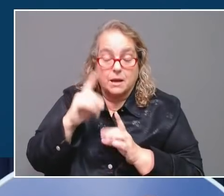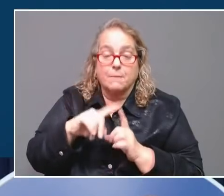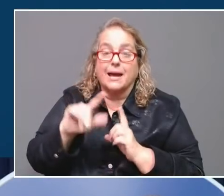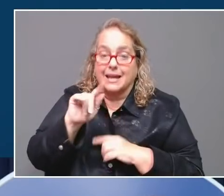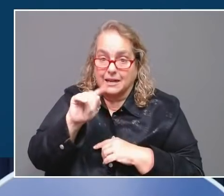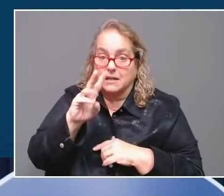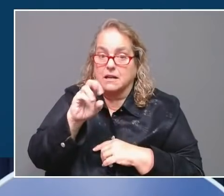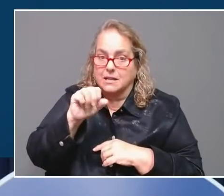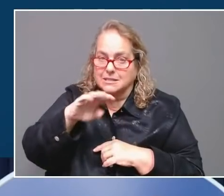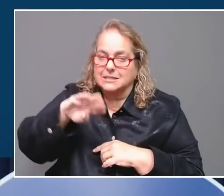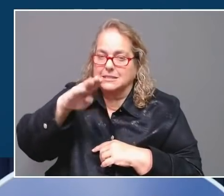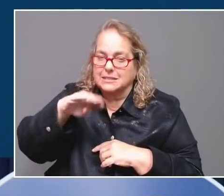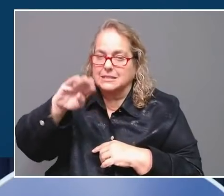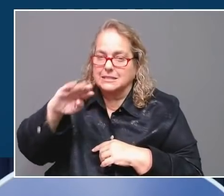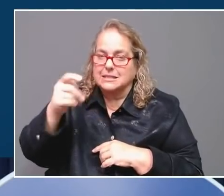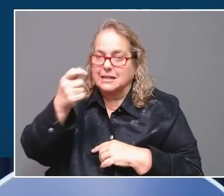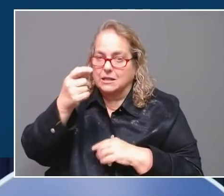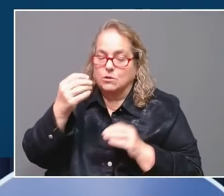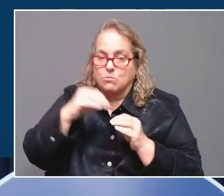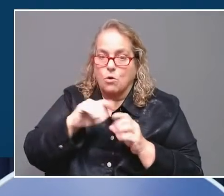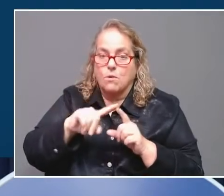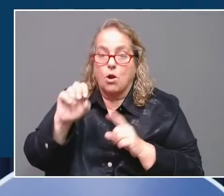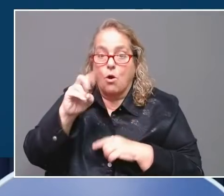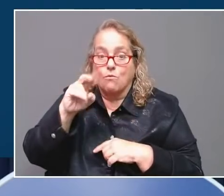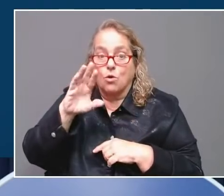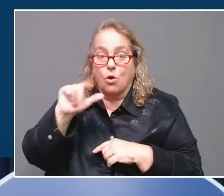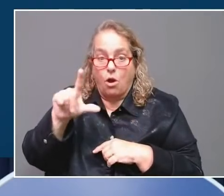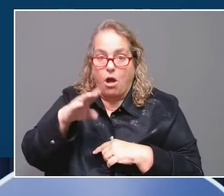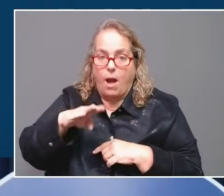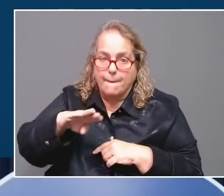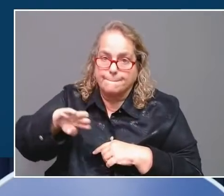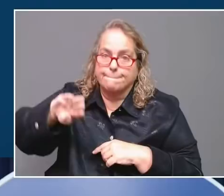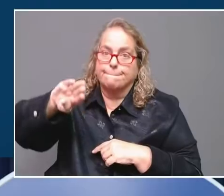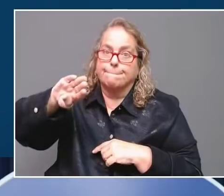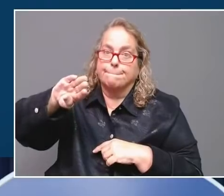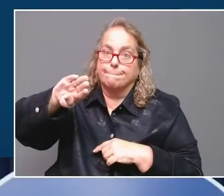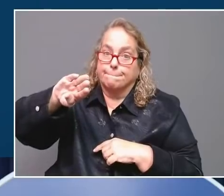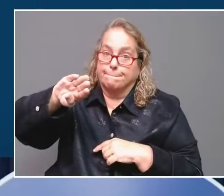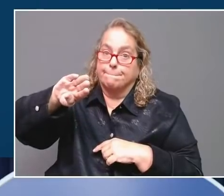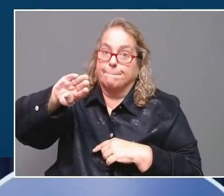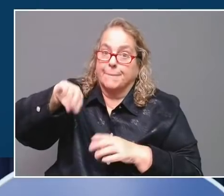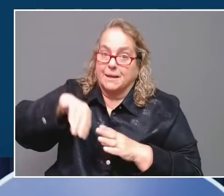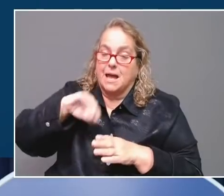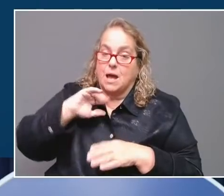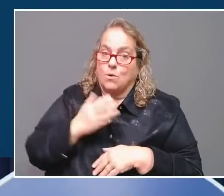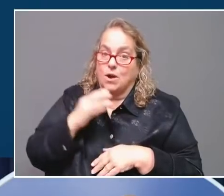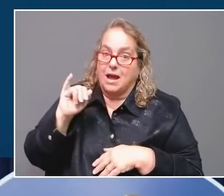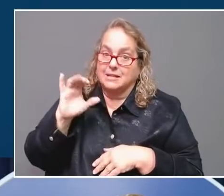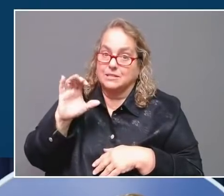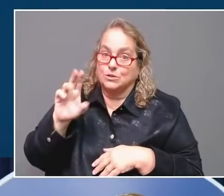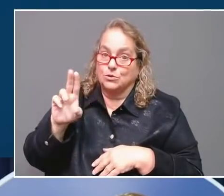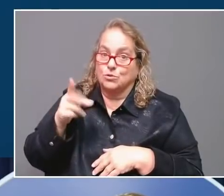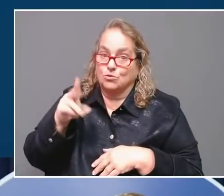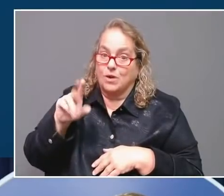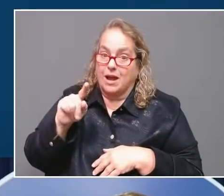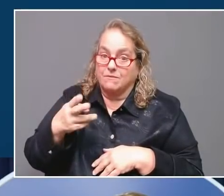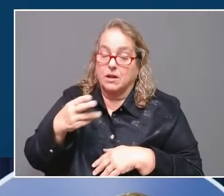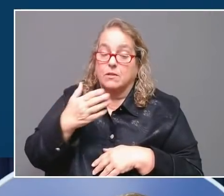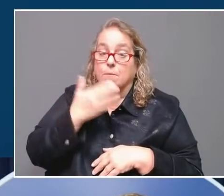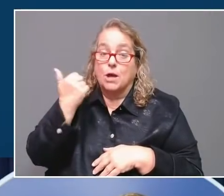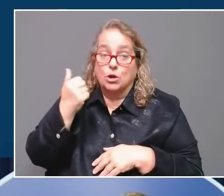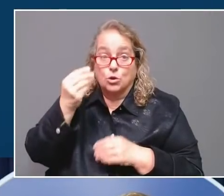down a little more, but an overall upward slope in our ICU graph. Now the better news, but I think